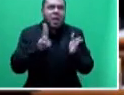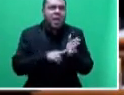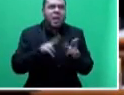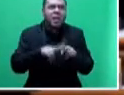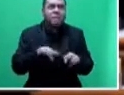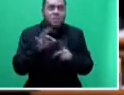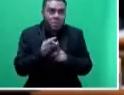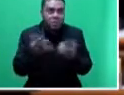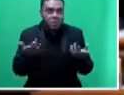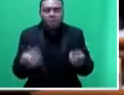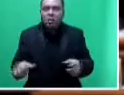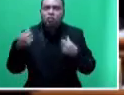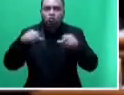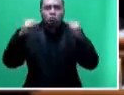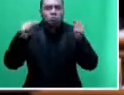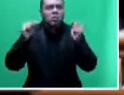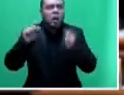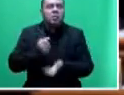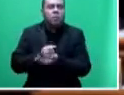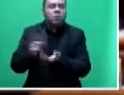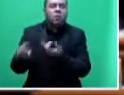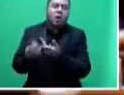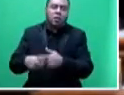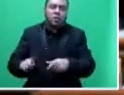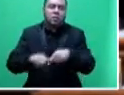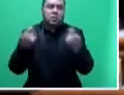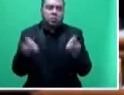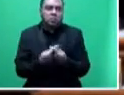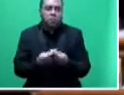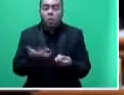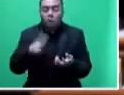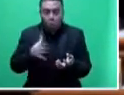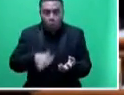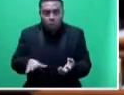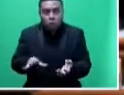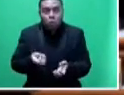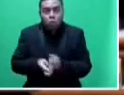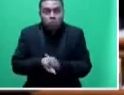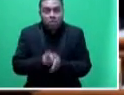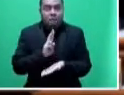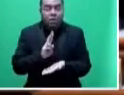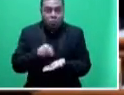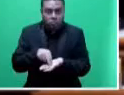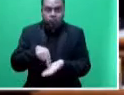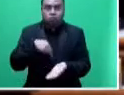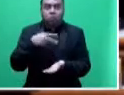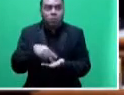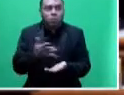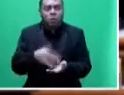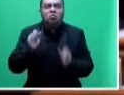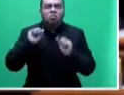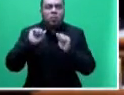While we all want Fiji to beat COVID-19 and recover, they are doing the opposite. They are cheering when we're forced to make a reduction because